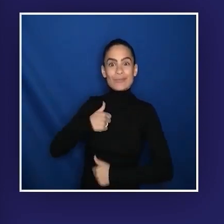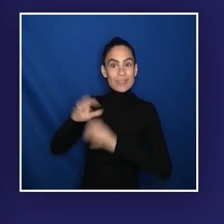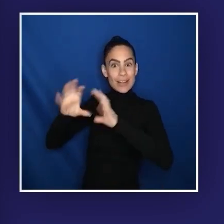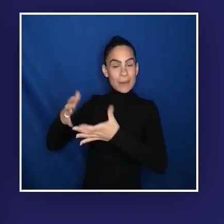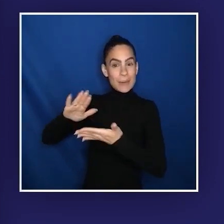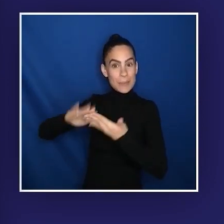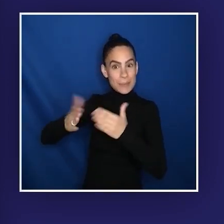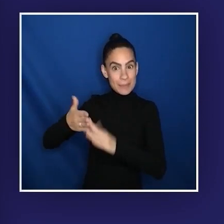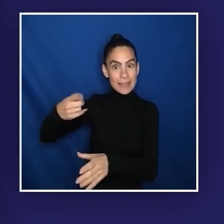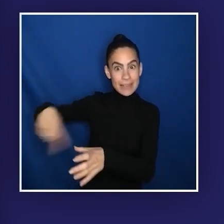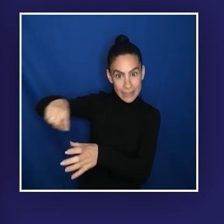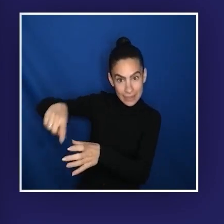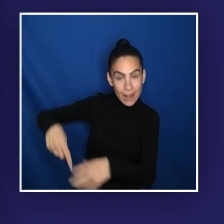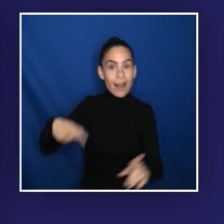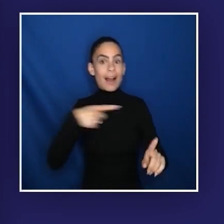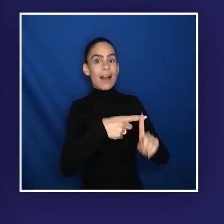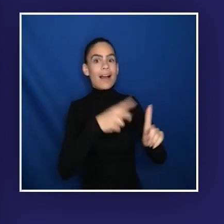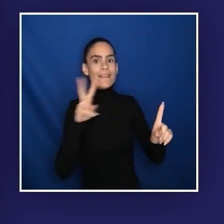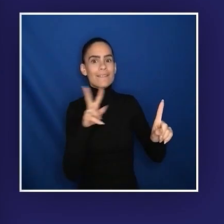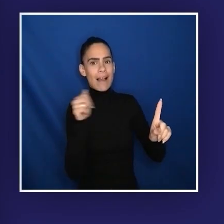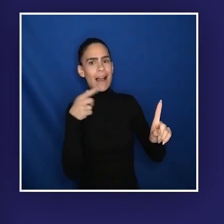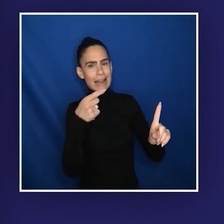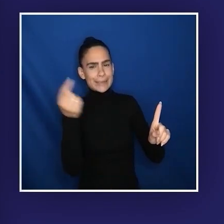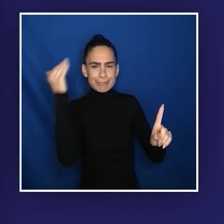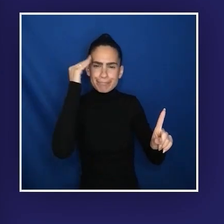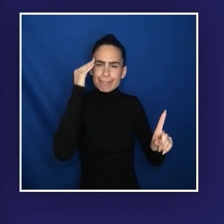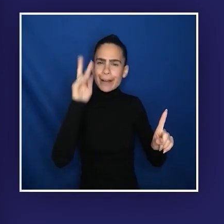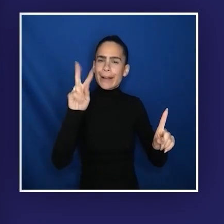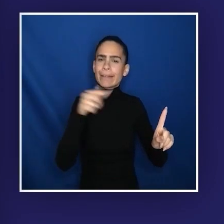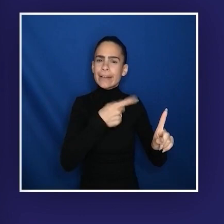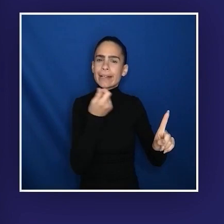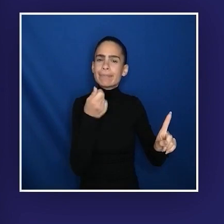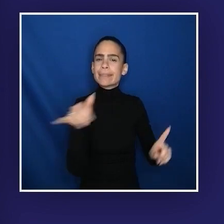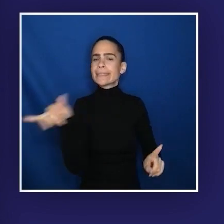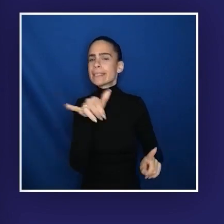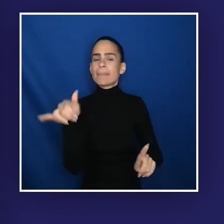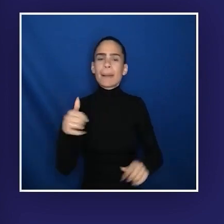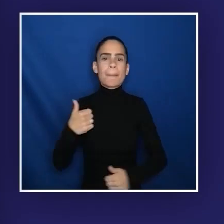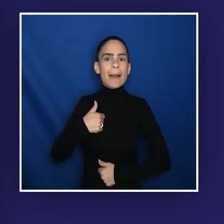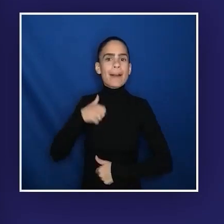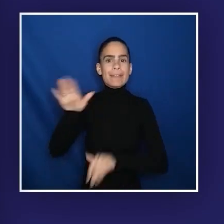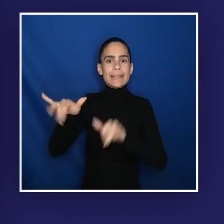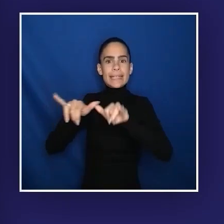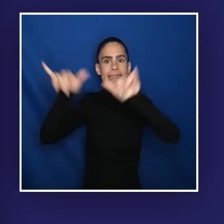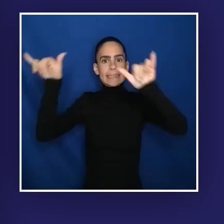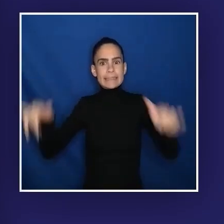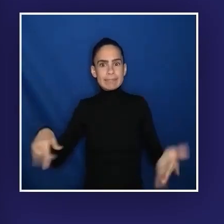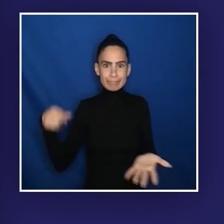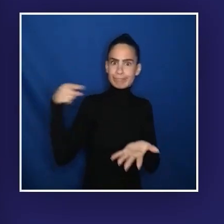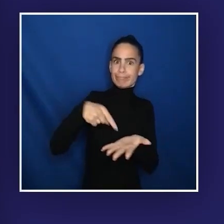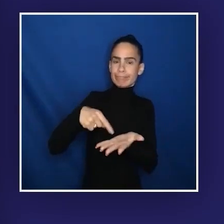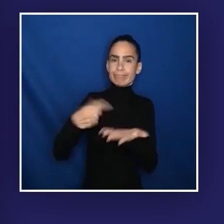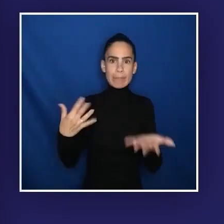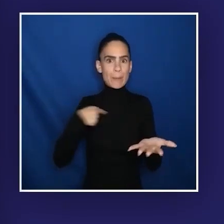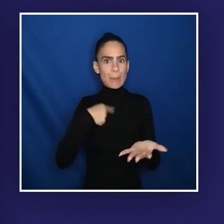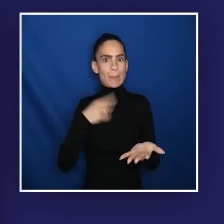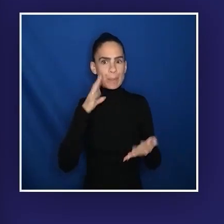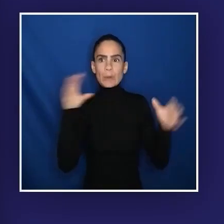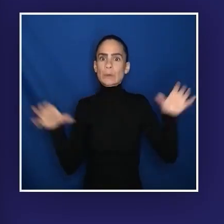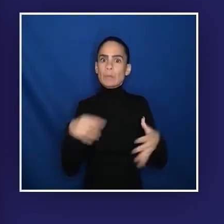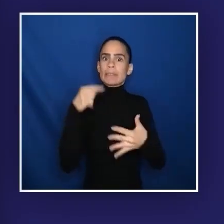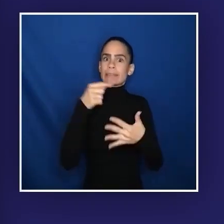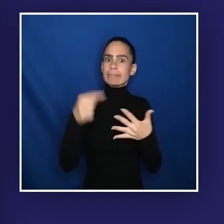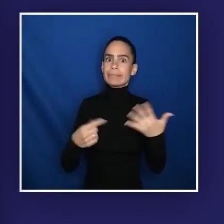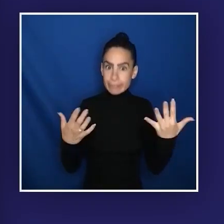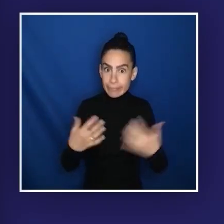working together with them. Exterior shots of VA buildings. Like the VA, for instance, it's not very dissimilar to the military, right? It's very much, this